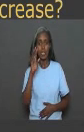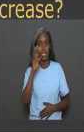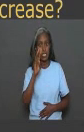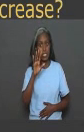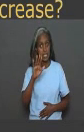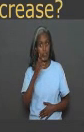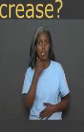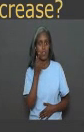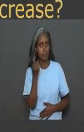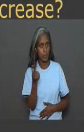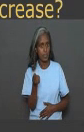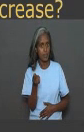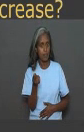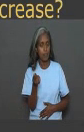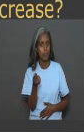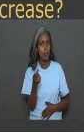165 birr.